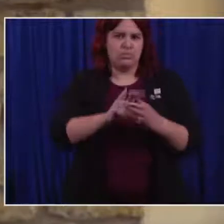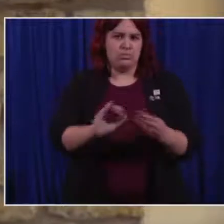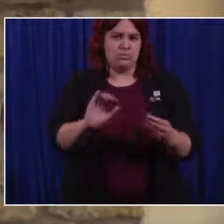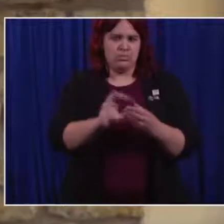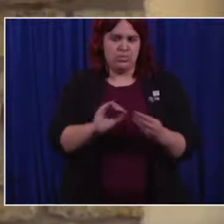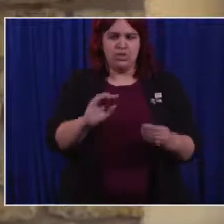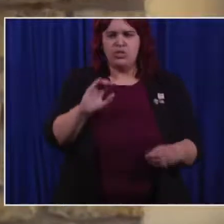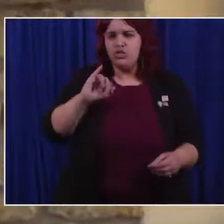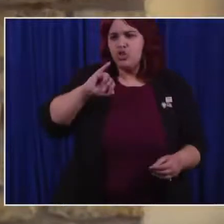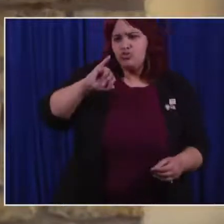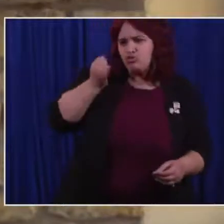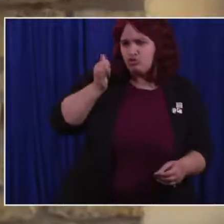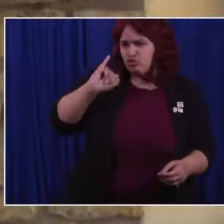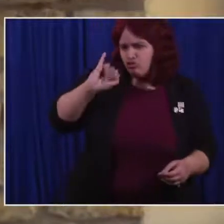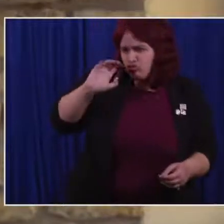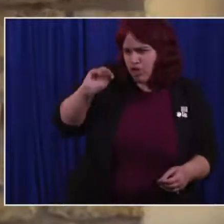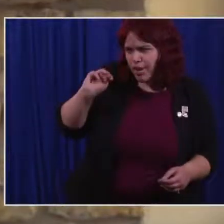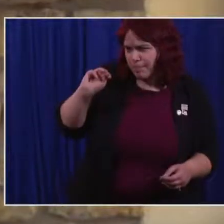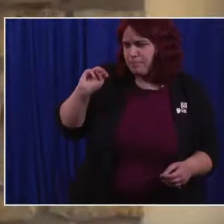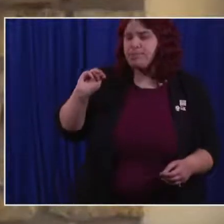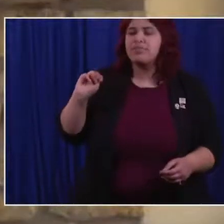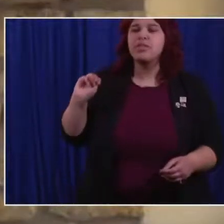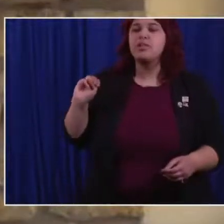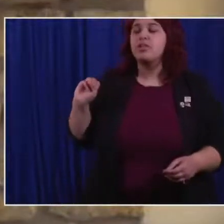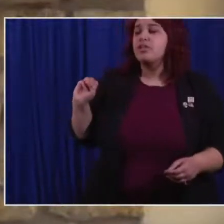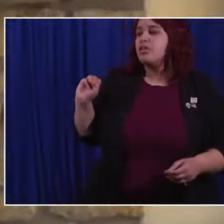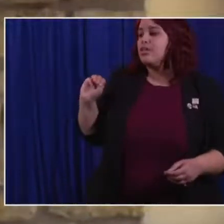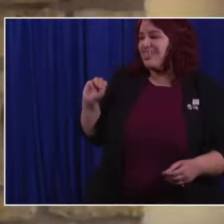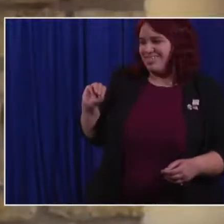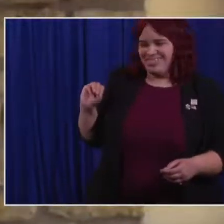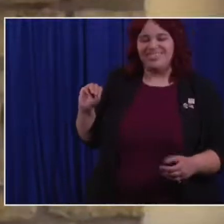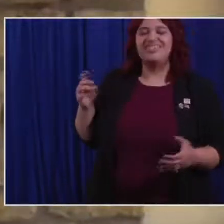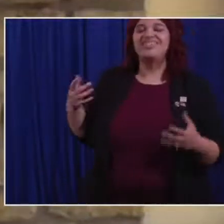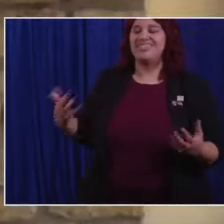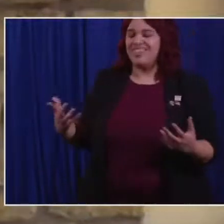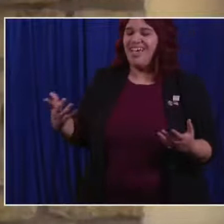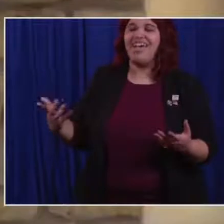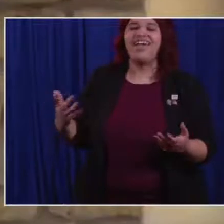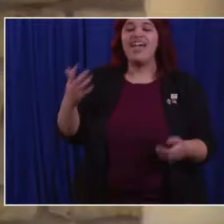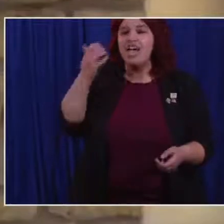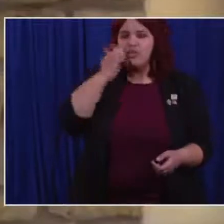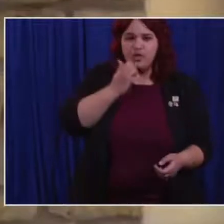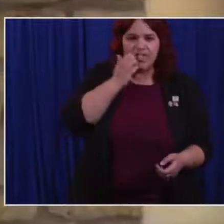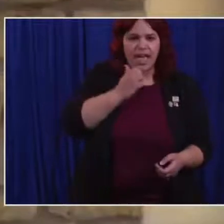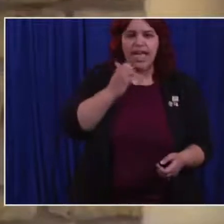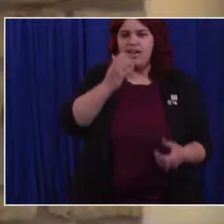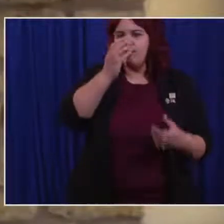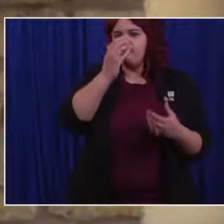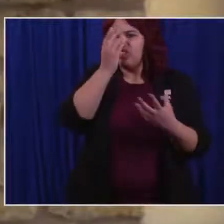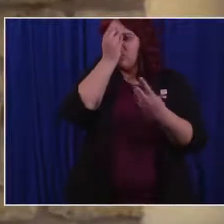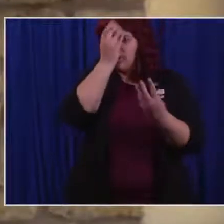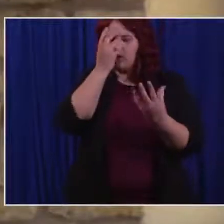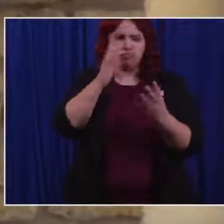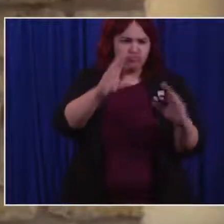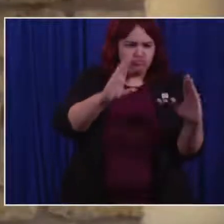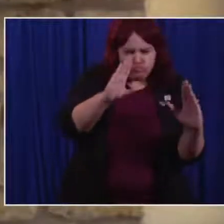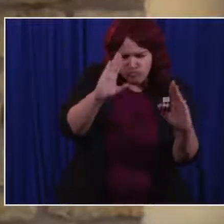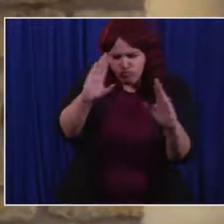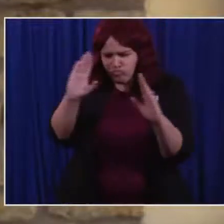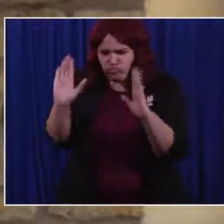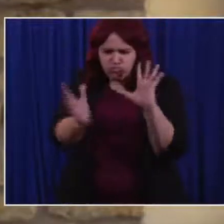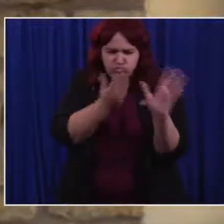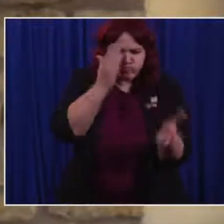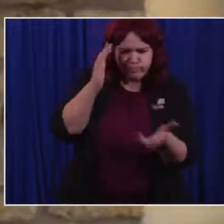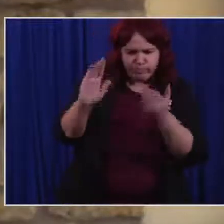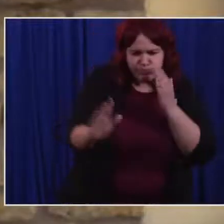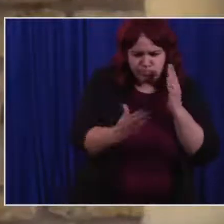we all do on the governor's team every single day, and if you look at the progress we've made just since, I looked at February the